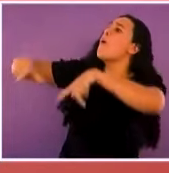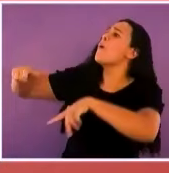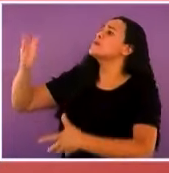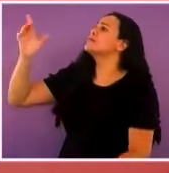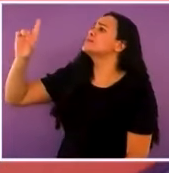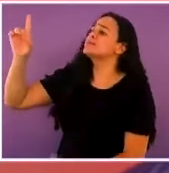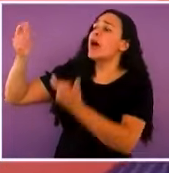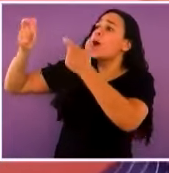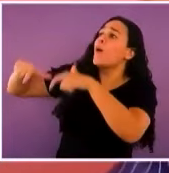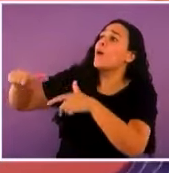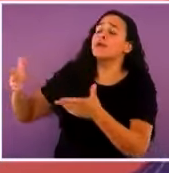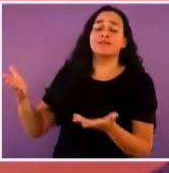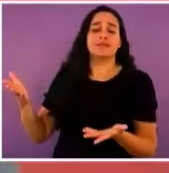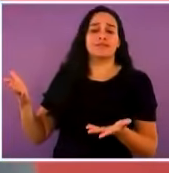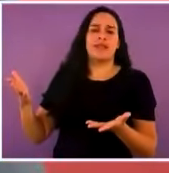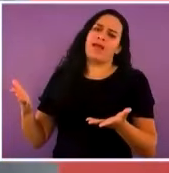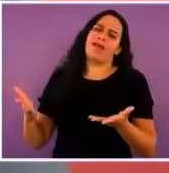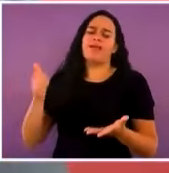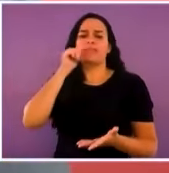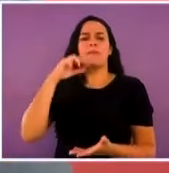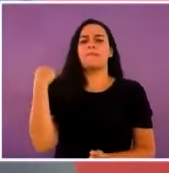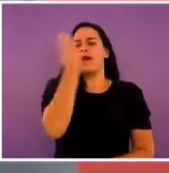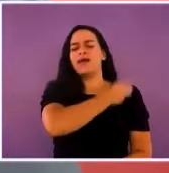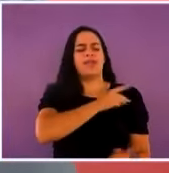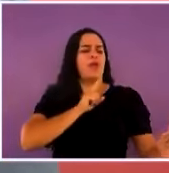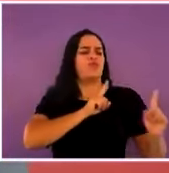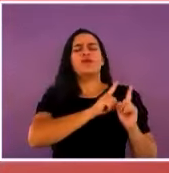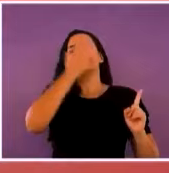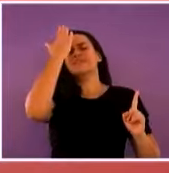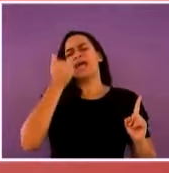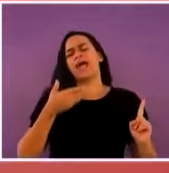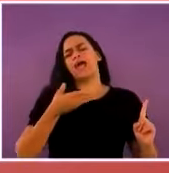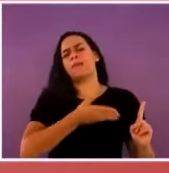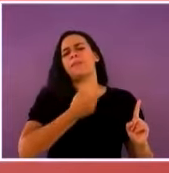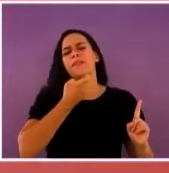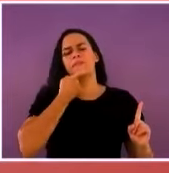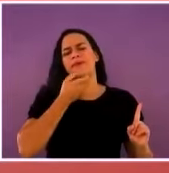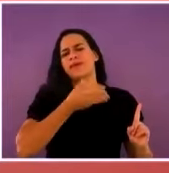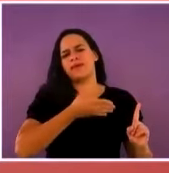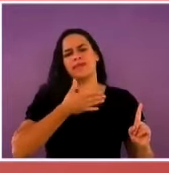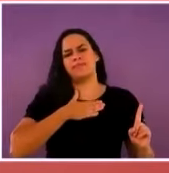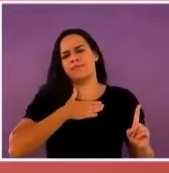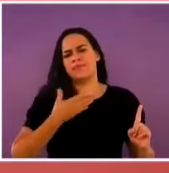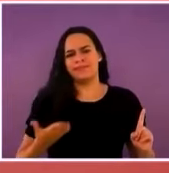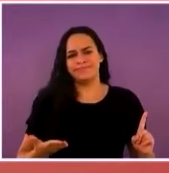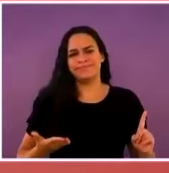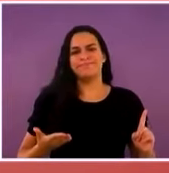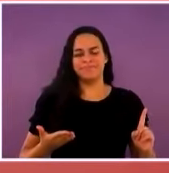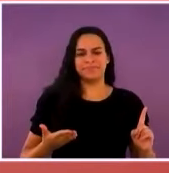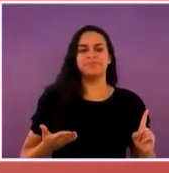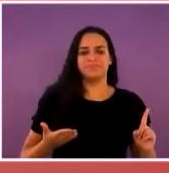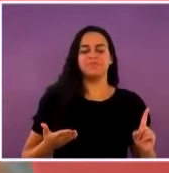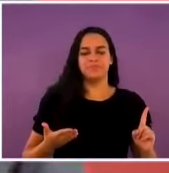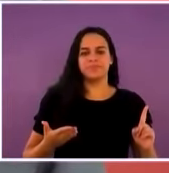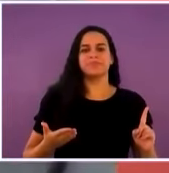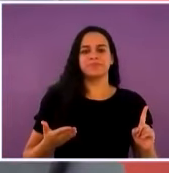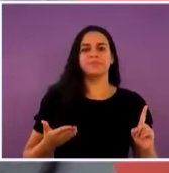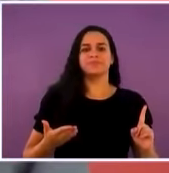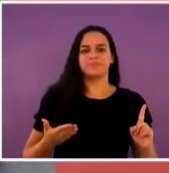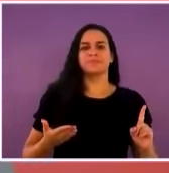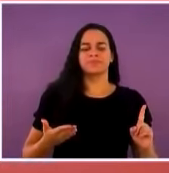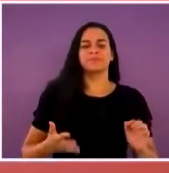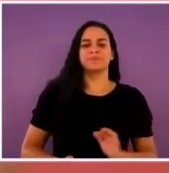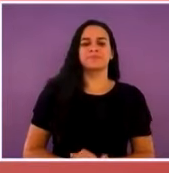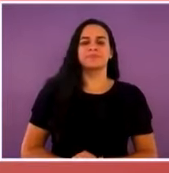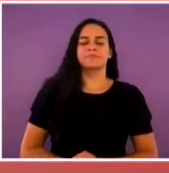muito mais próxima. Second important writing, next. Segundo escrito importante. When he